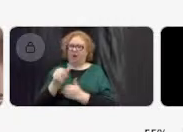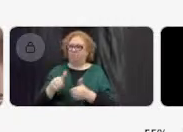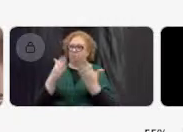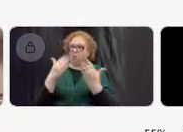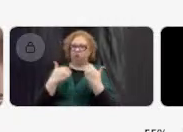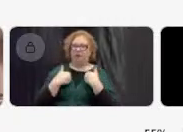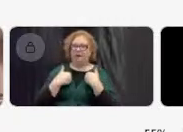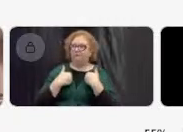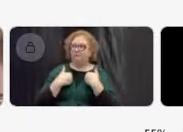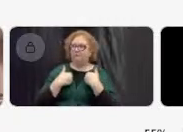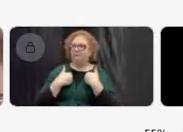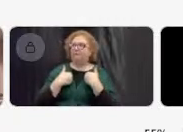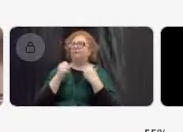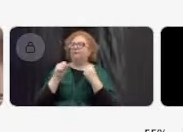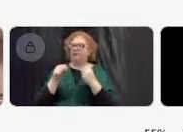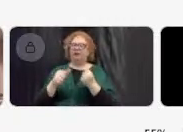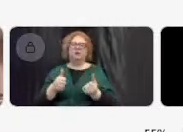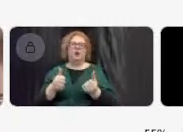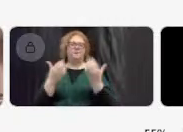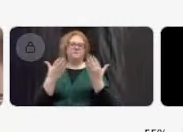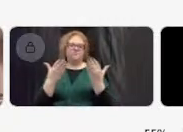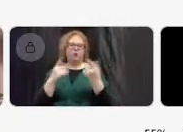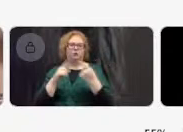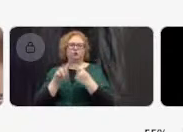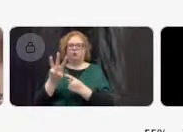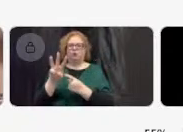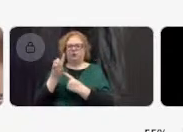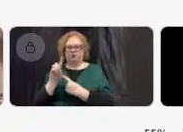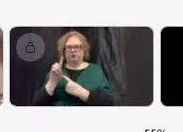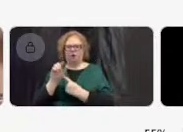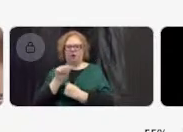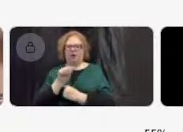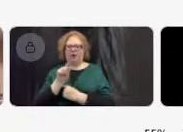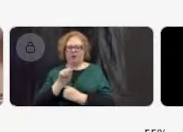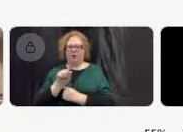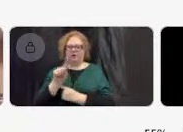A1? Yes, a motion to withdraw item